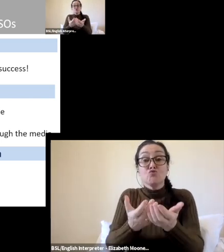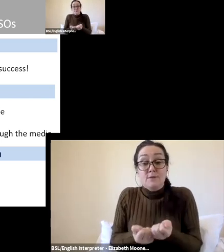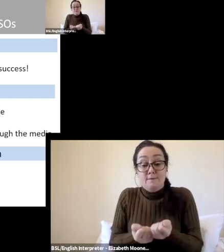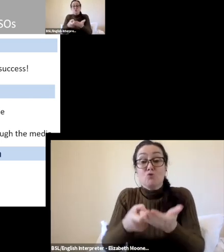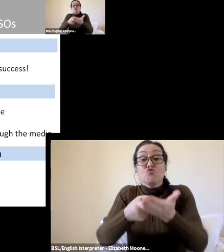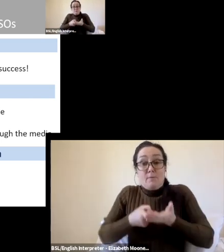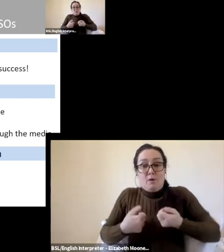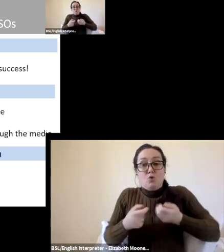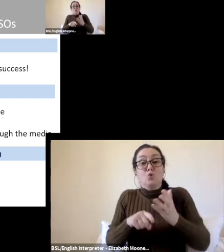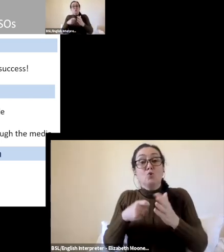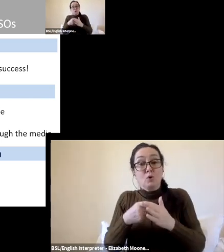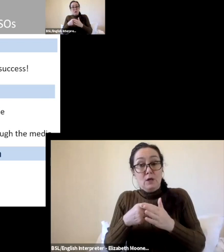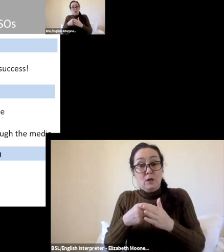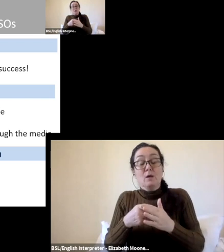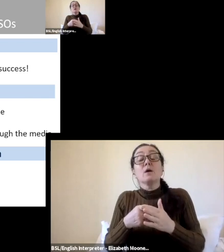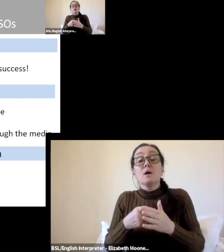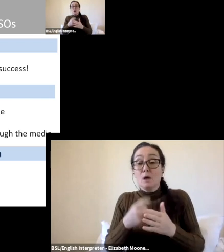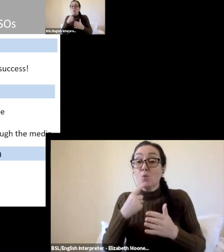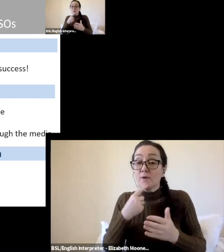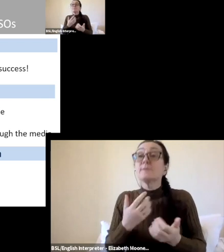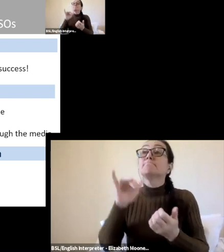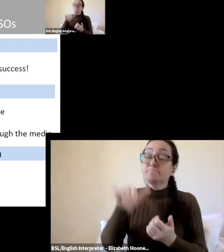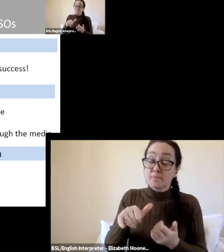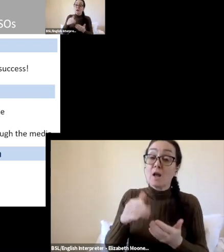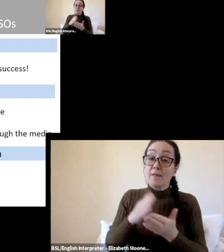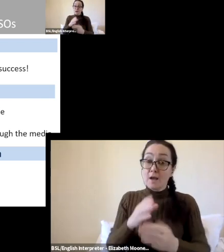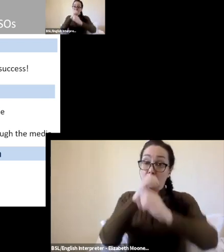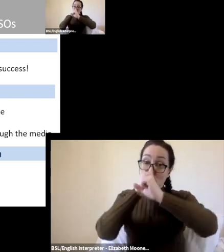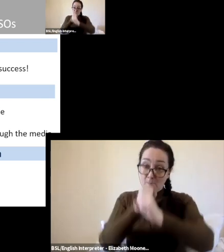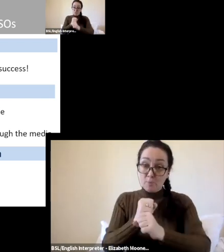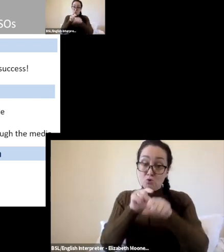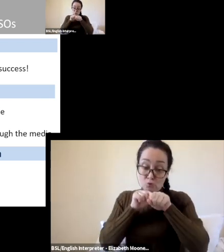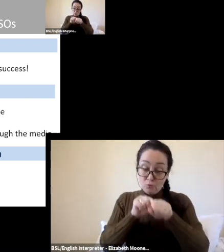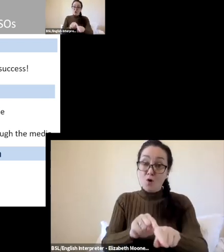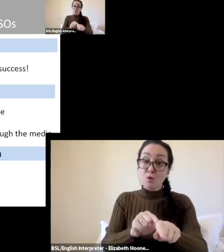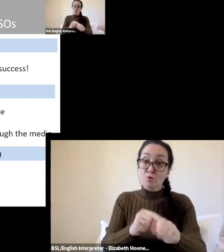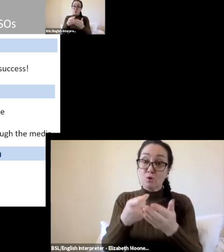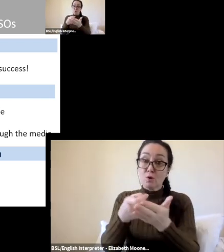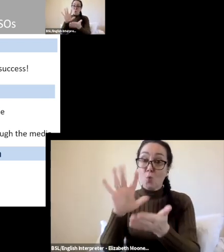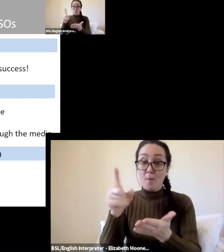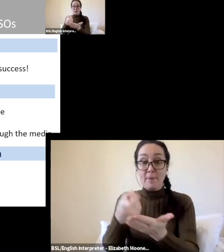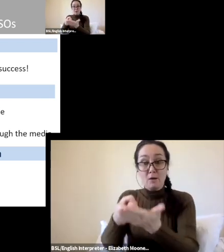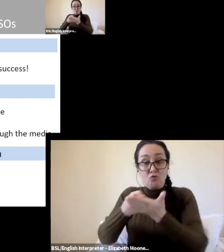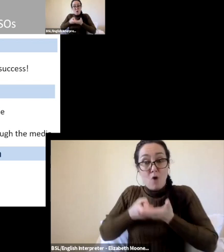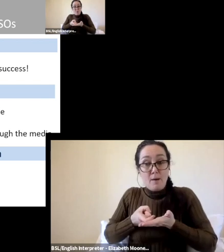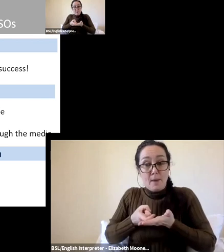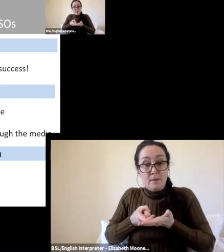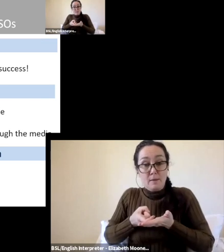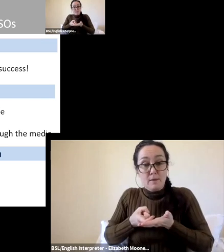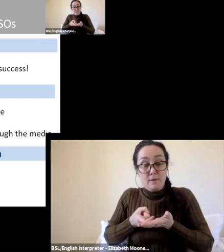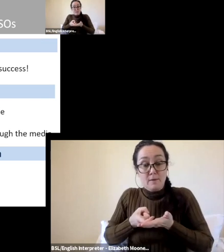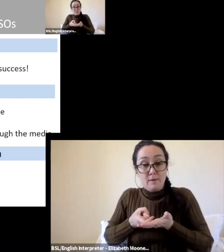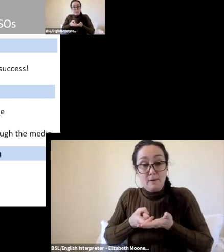the country commits to those engagements, commits to those recommendations, and so they go back, let's say, at the national